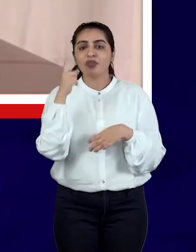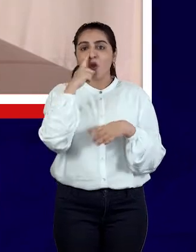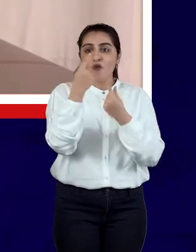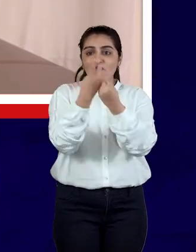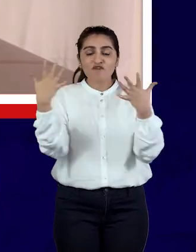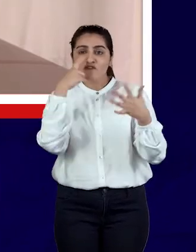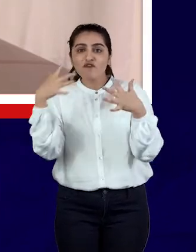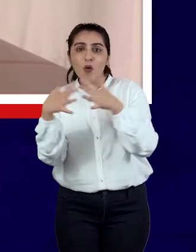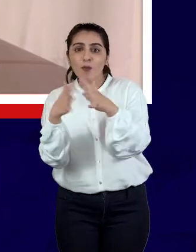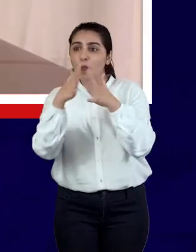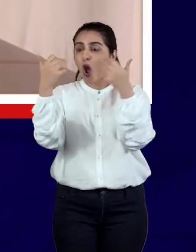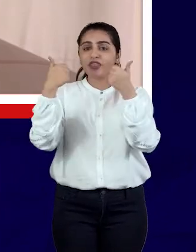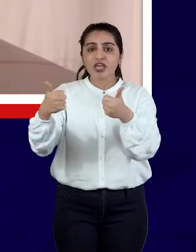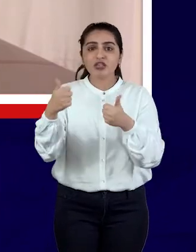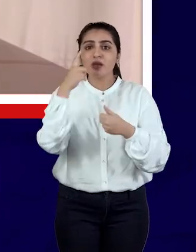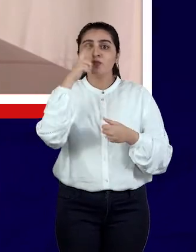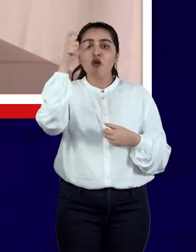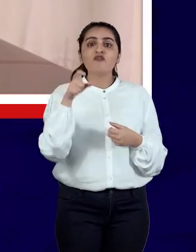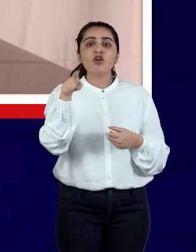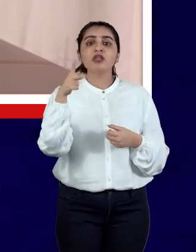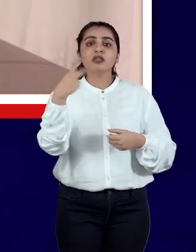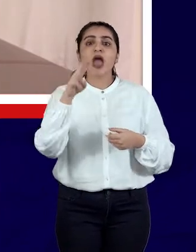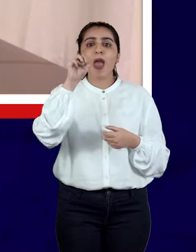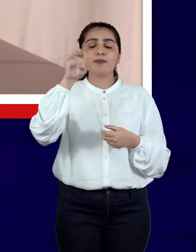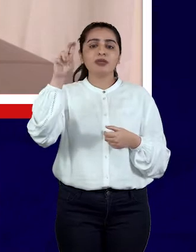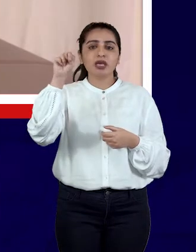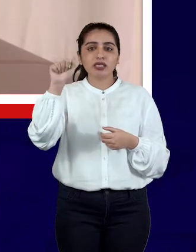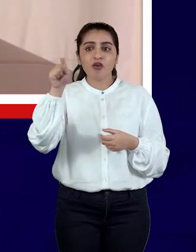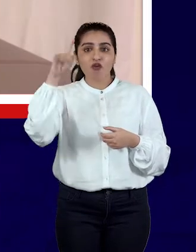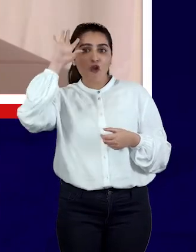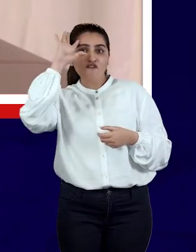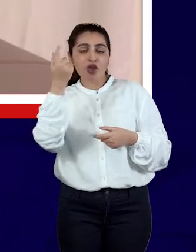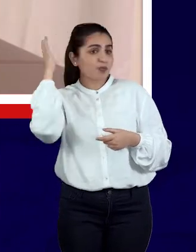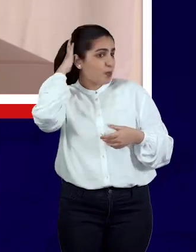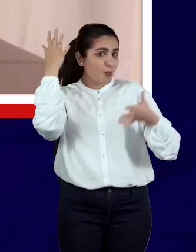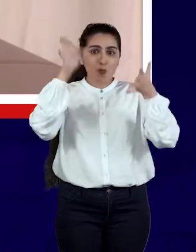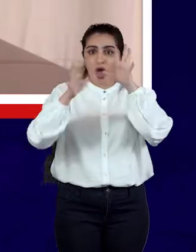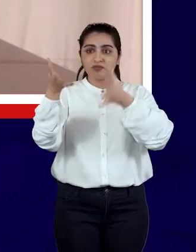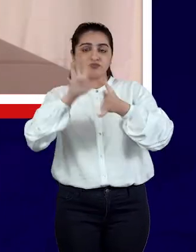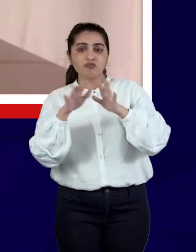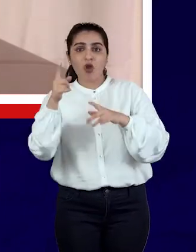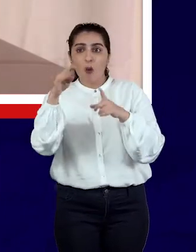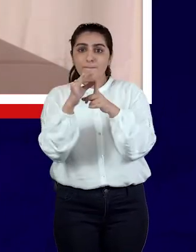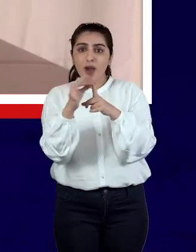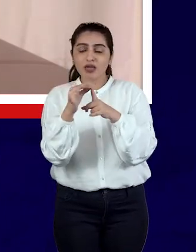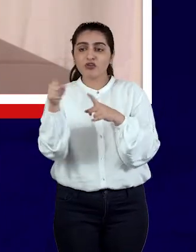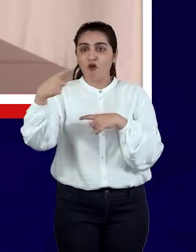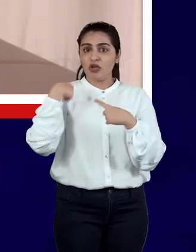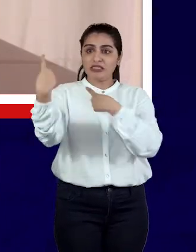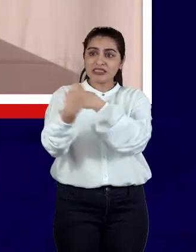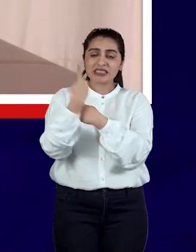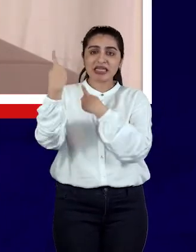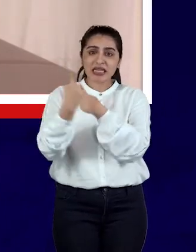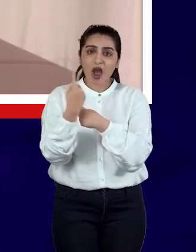with some wonderful women. The most notable is a woman called Nina Lotia, who's a very famous hairstylist in Pakistan. And she was